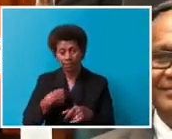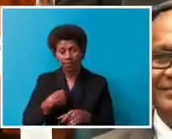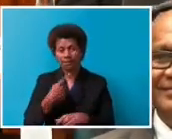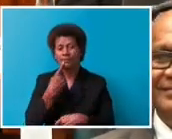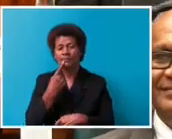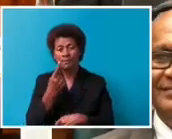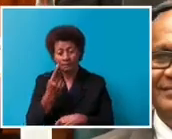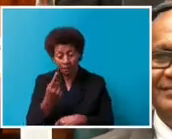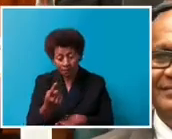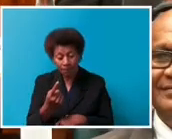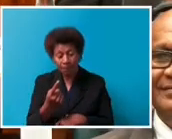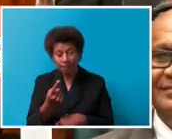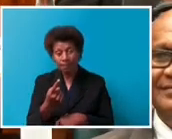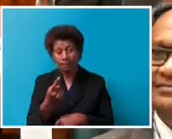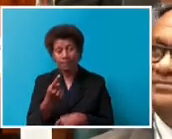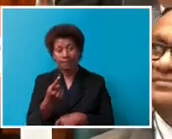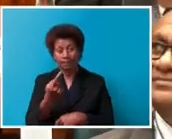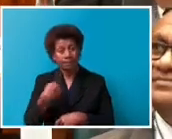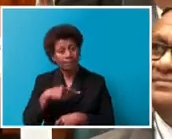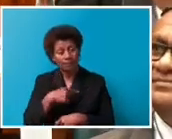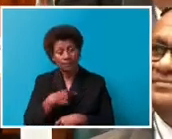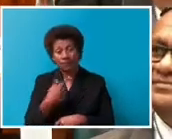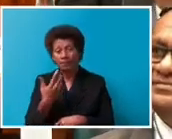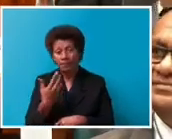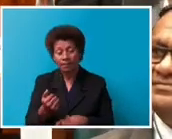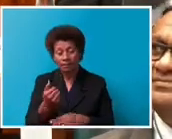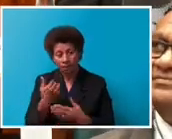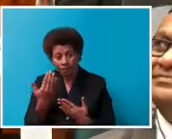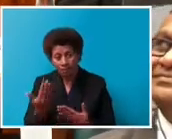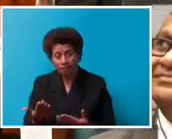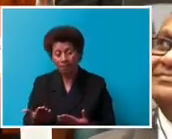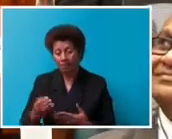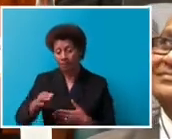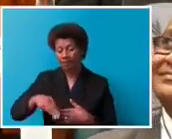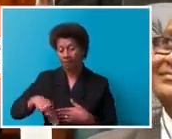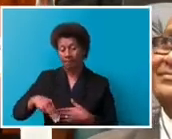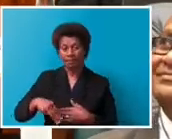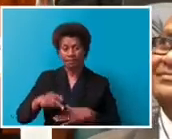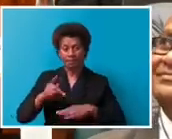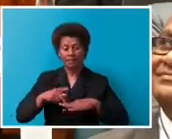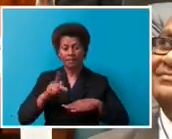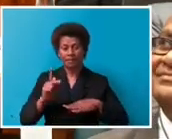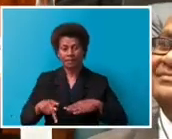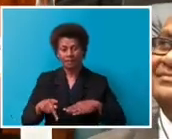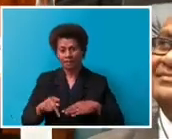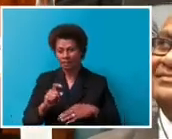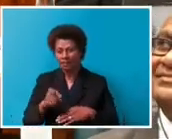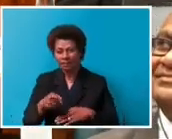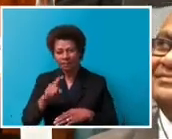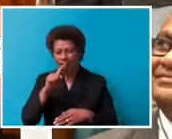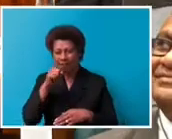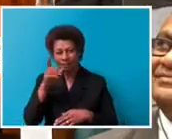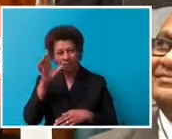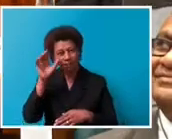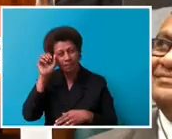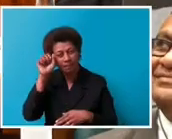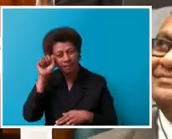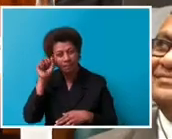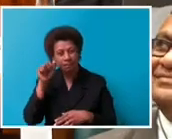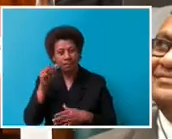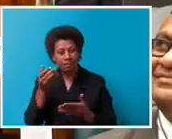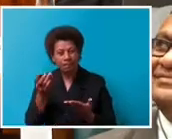say, is that we have honorable members in this parliament. If they can't recall, if they